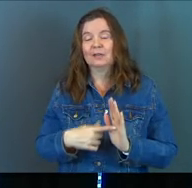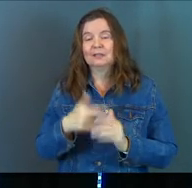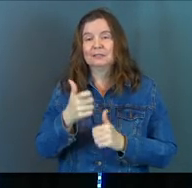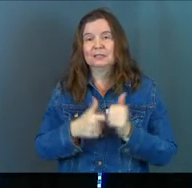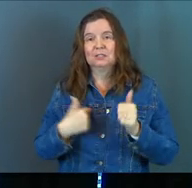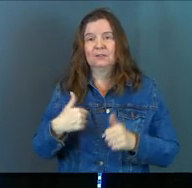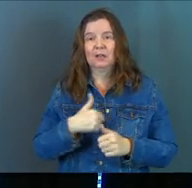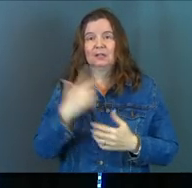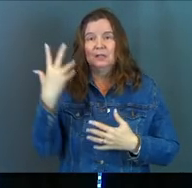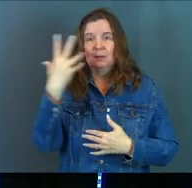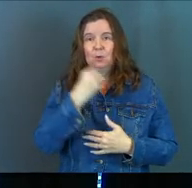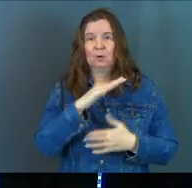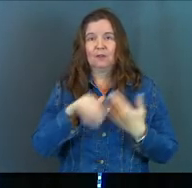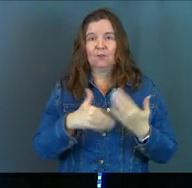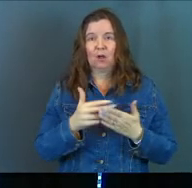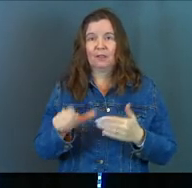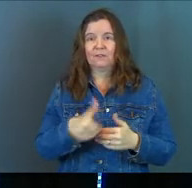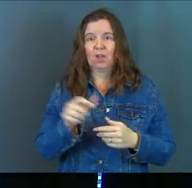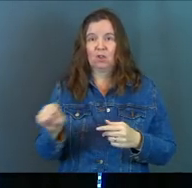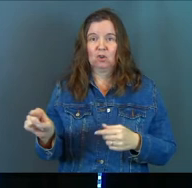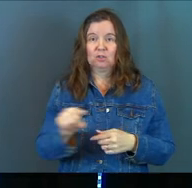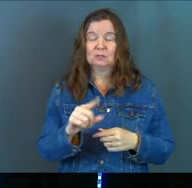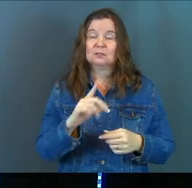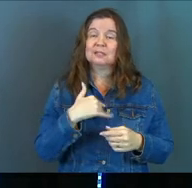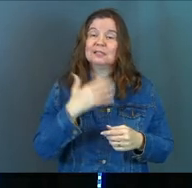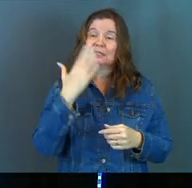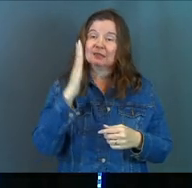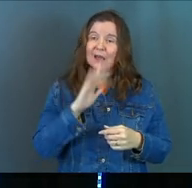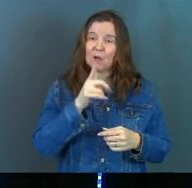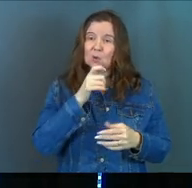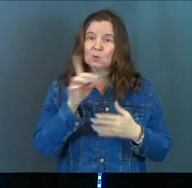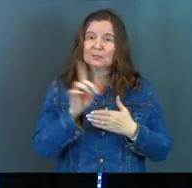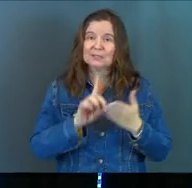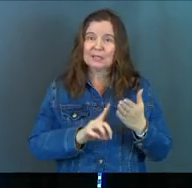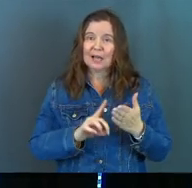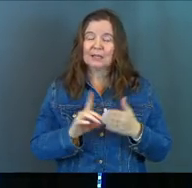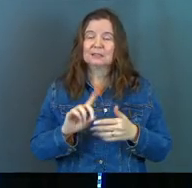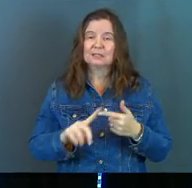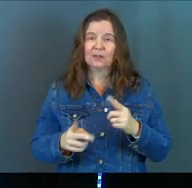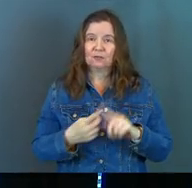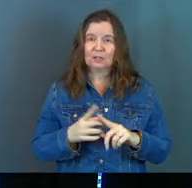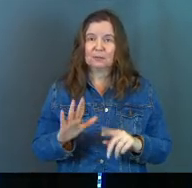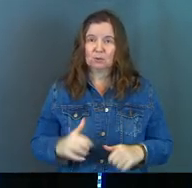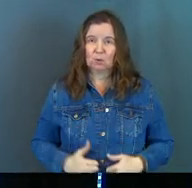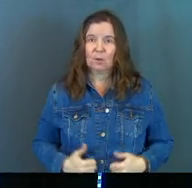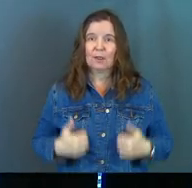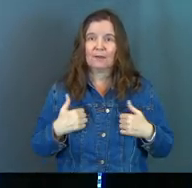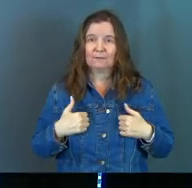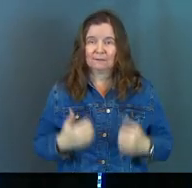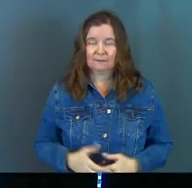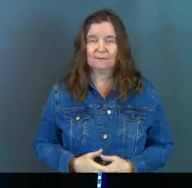each the beauty of all the others. It is God who designs the friendships in your life.